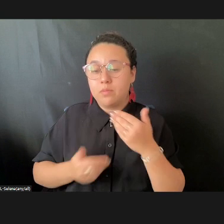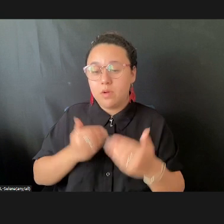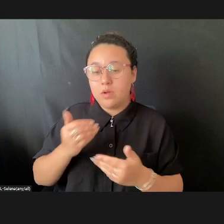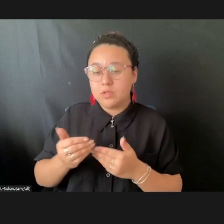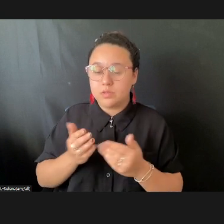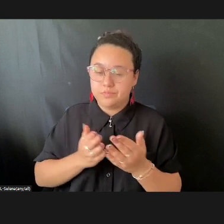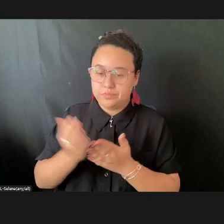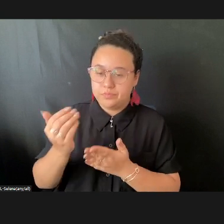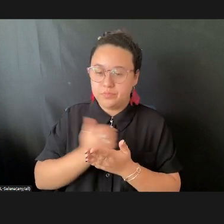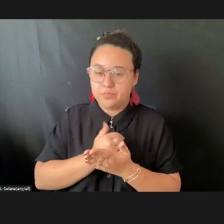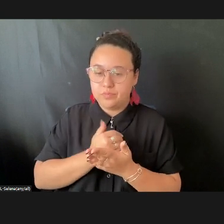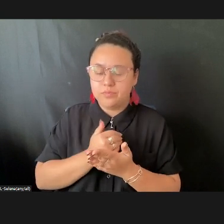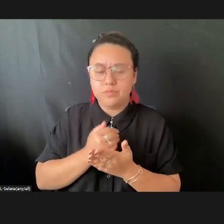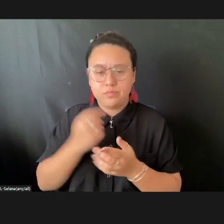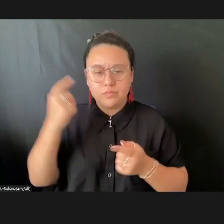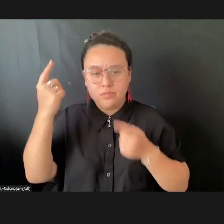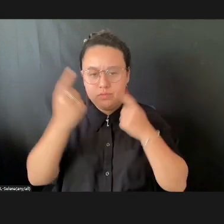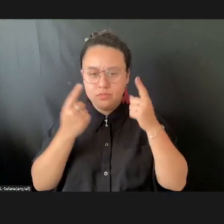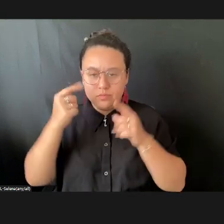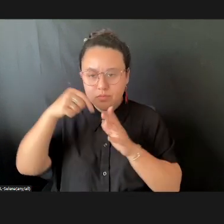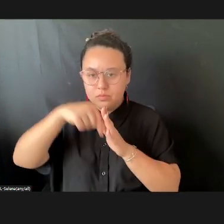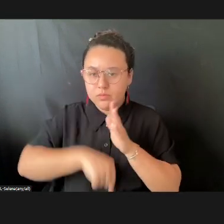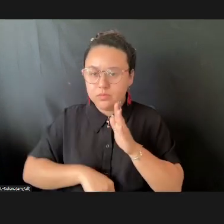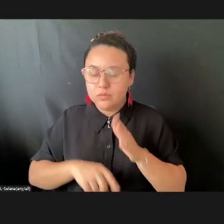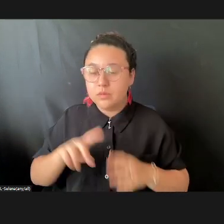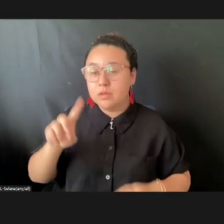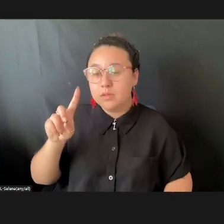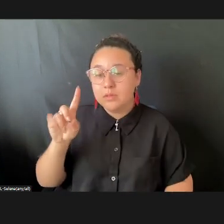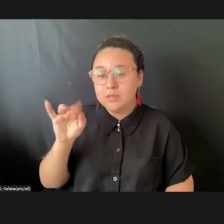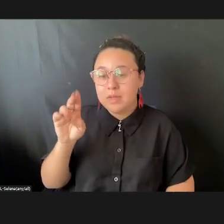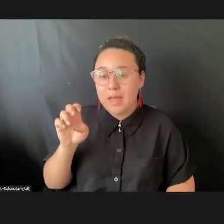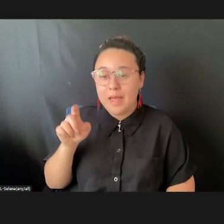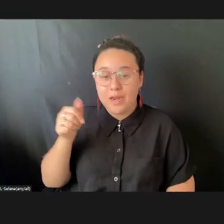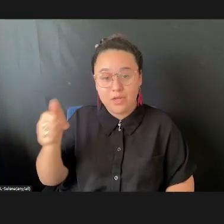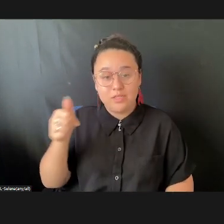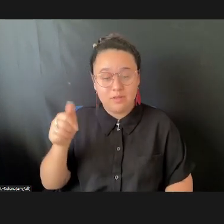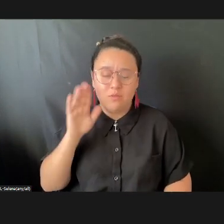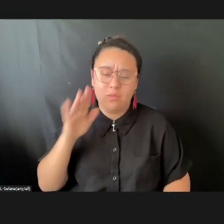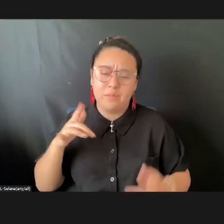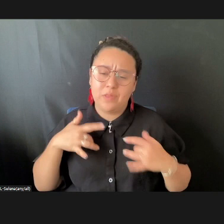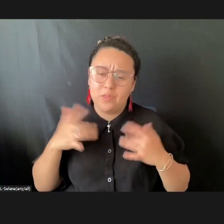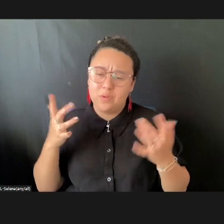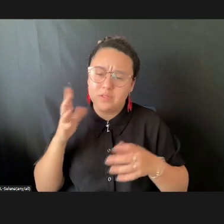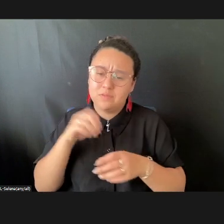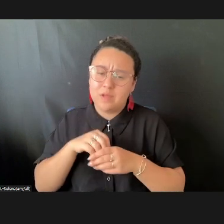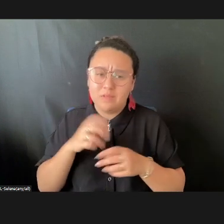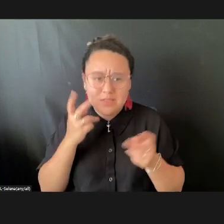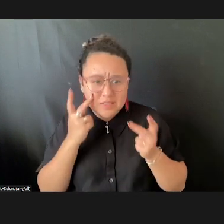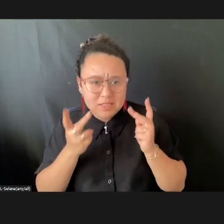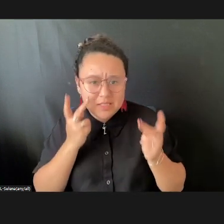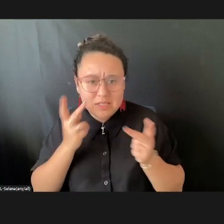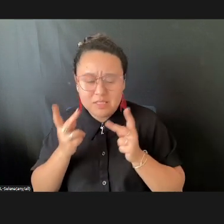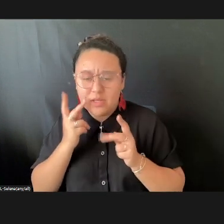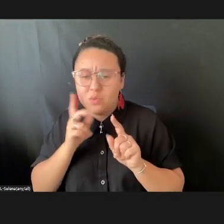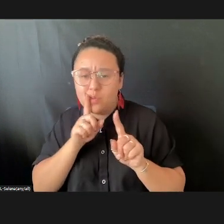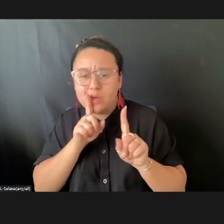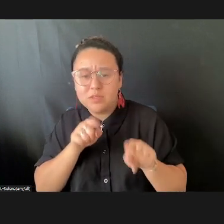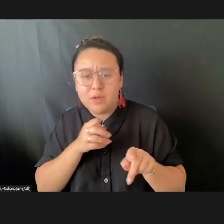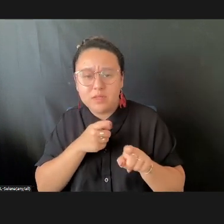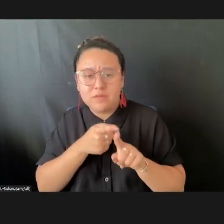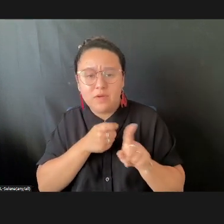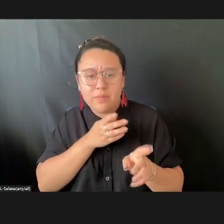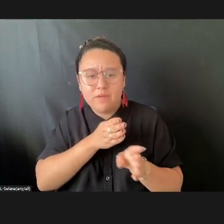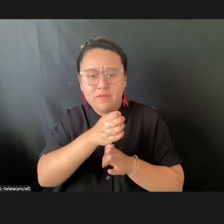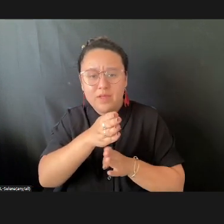thorough and thoughtful. And Diane would have been thrilled to have seen the response from the field and the roster